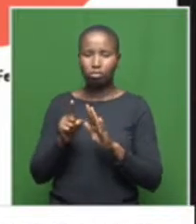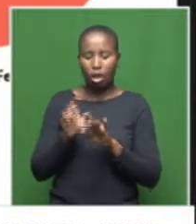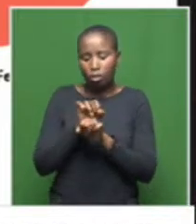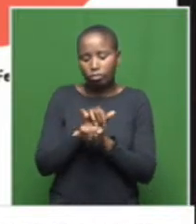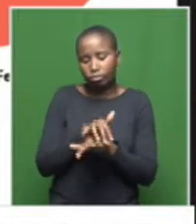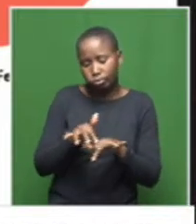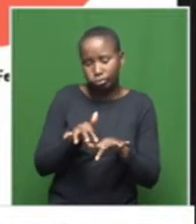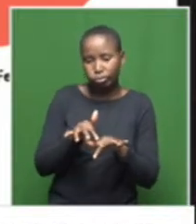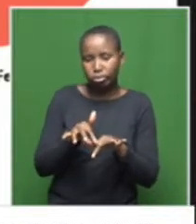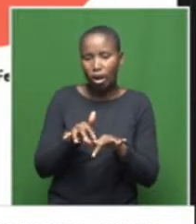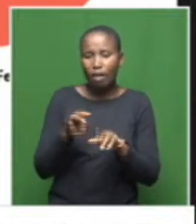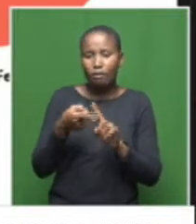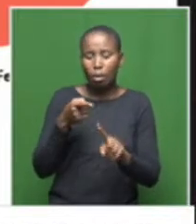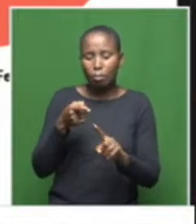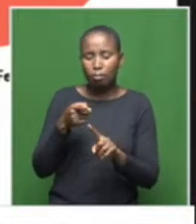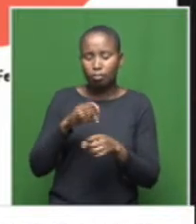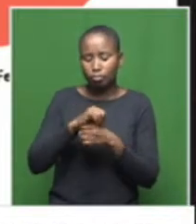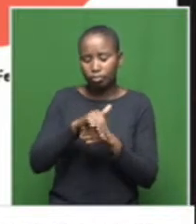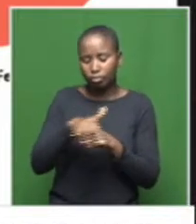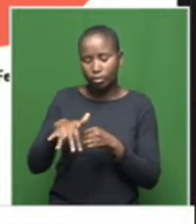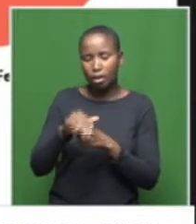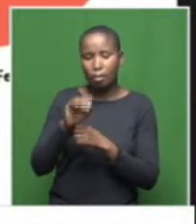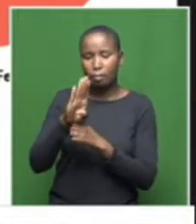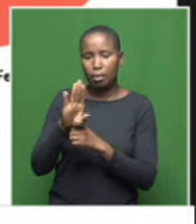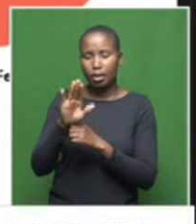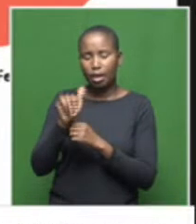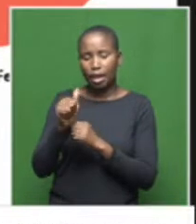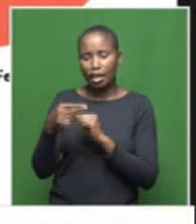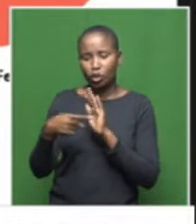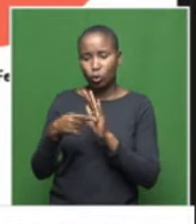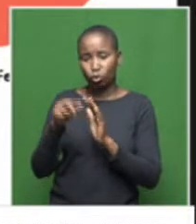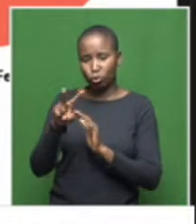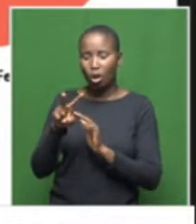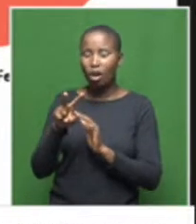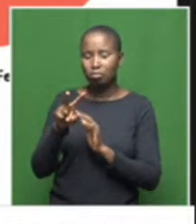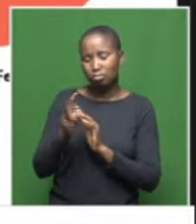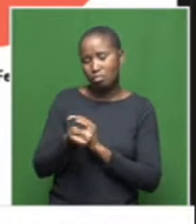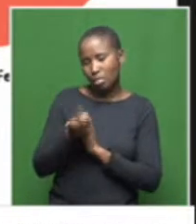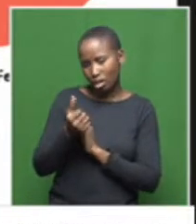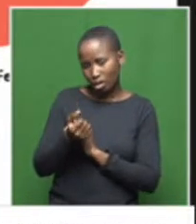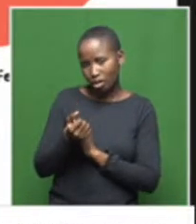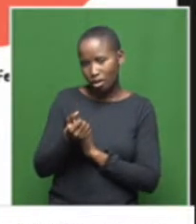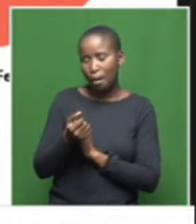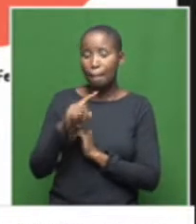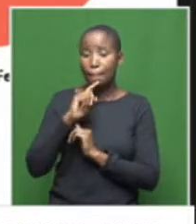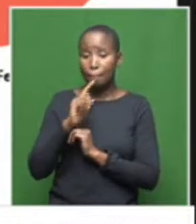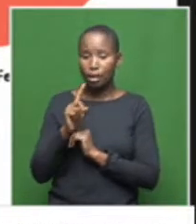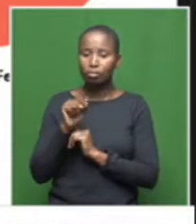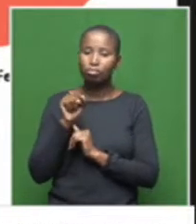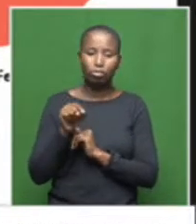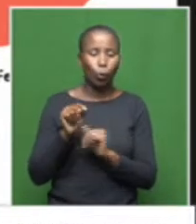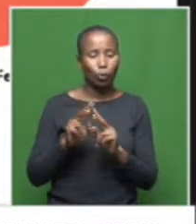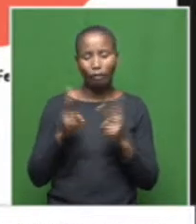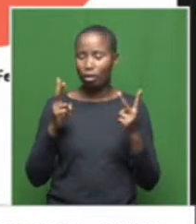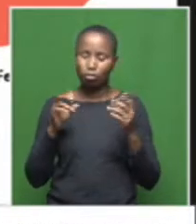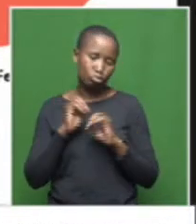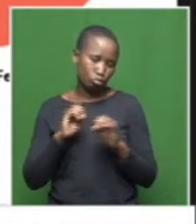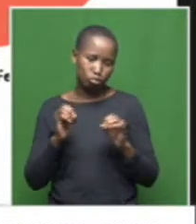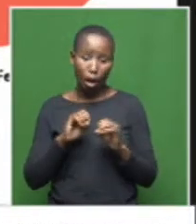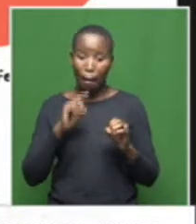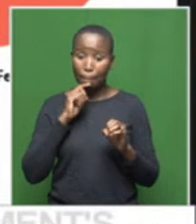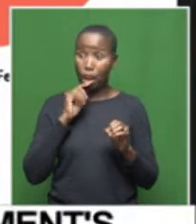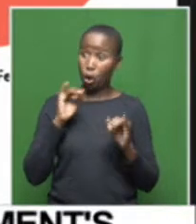the BA.2, studies from South Africa have shown that there's no difference in the severity. So we have not